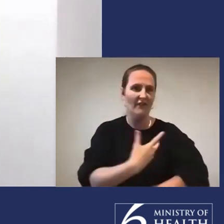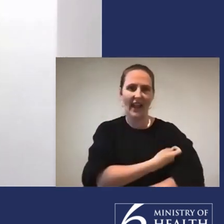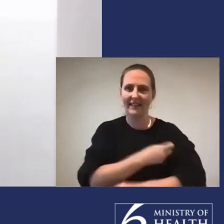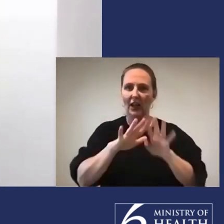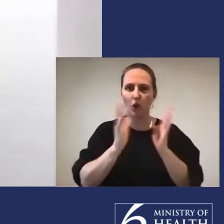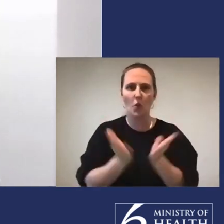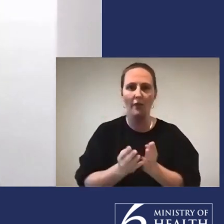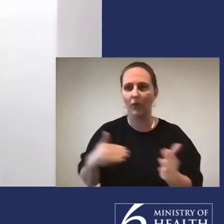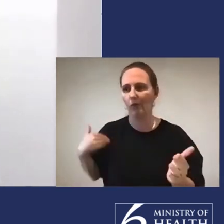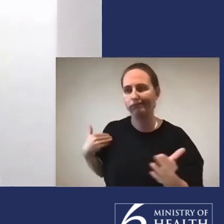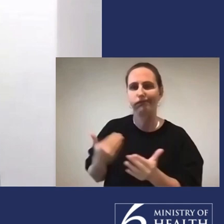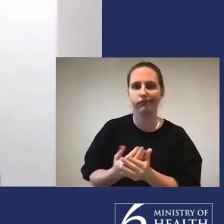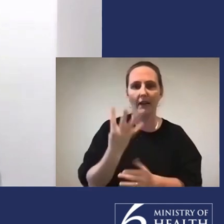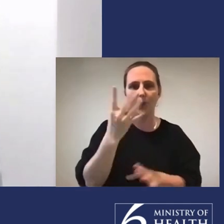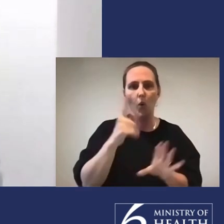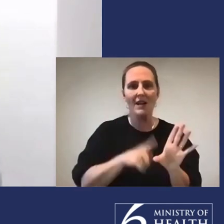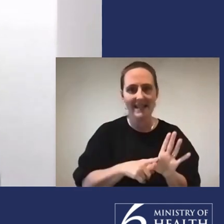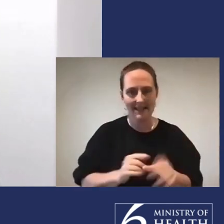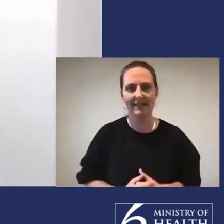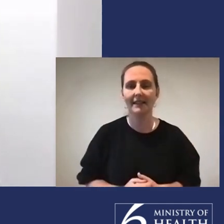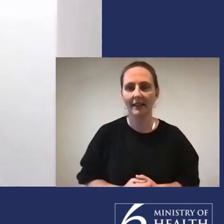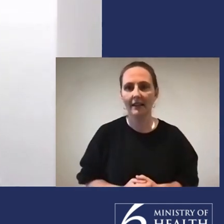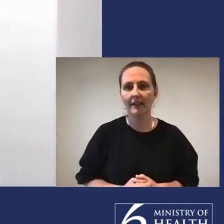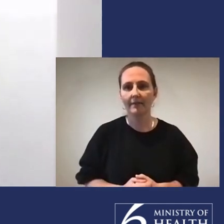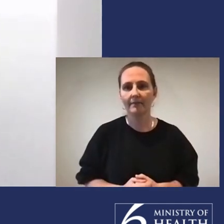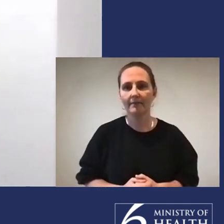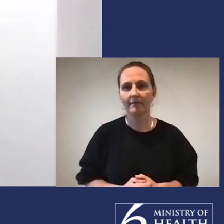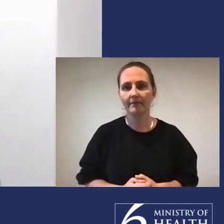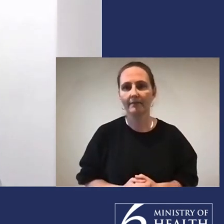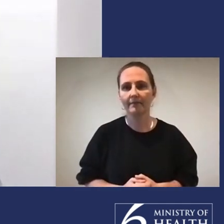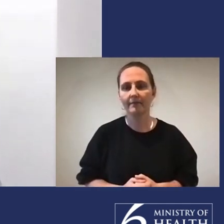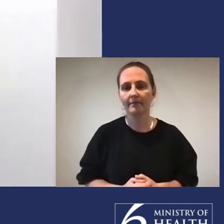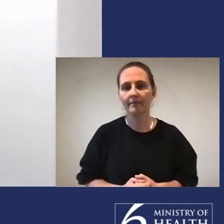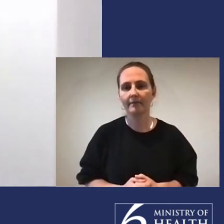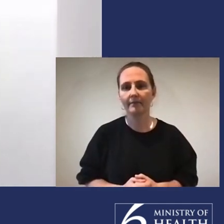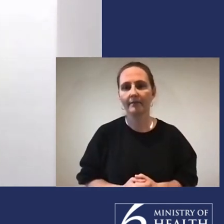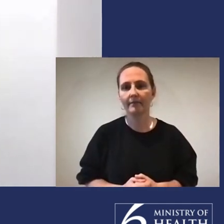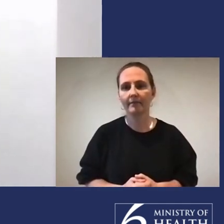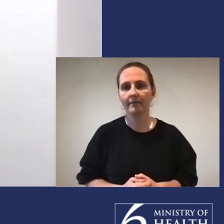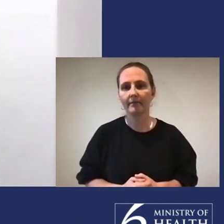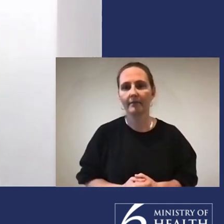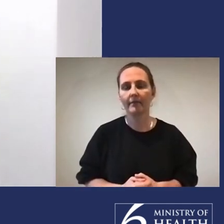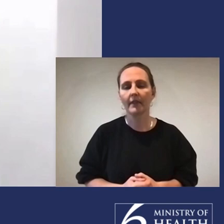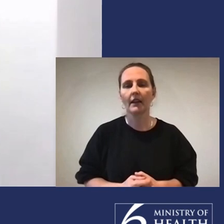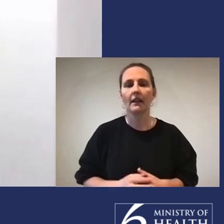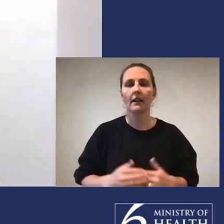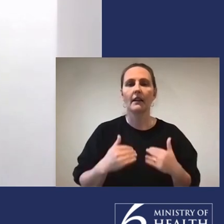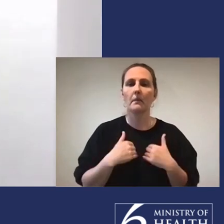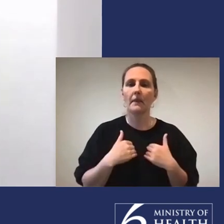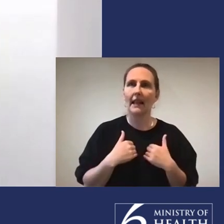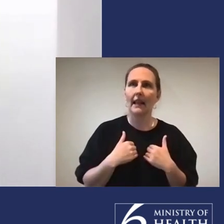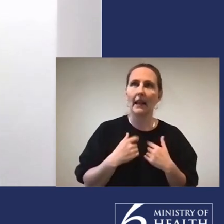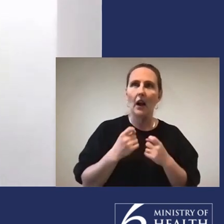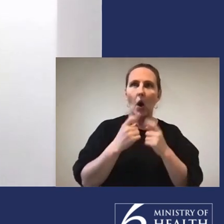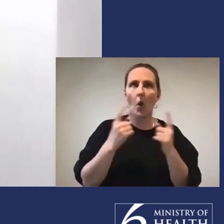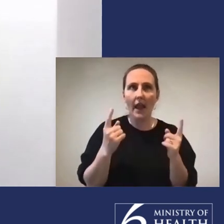4 years. So for me, it's more about helping prevent generations of New